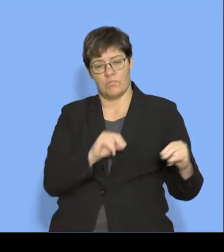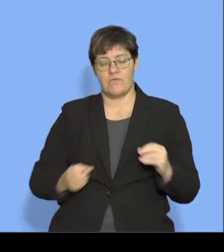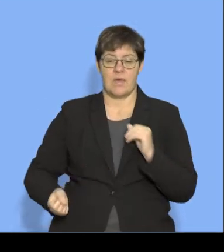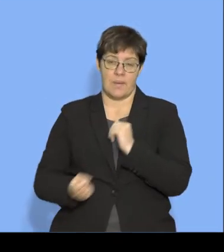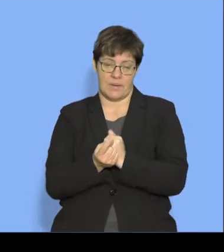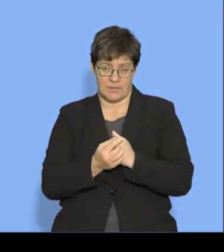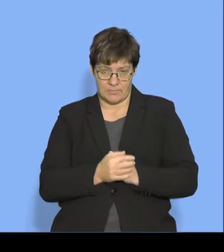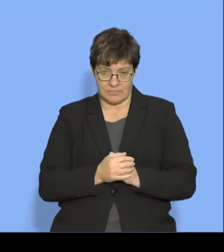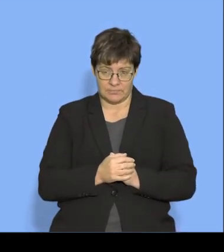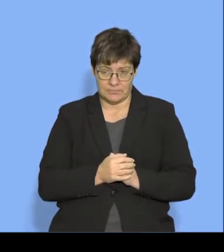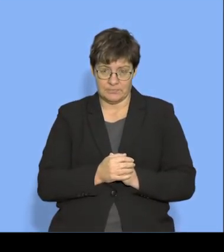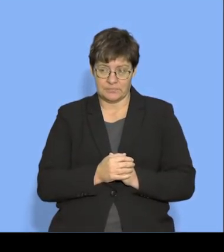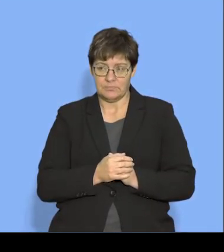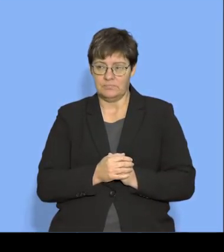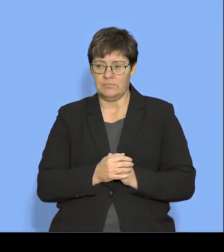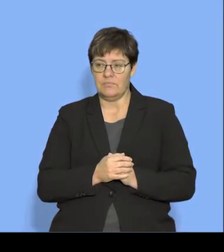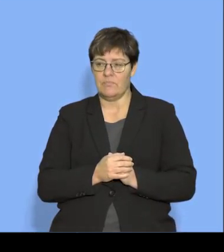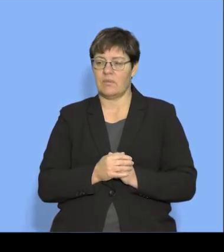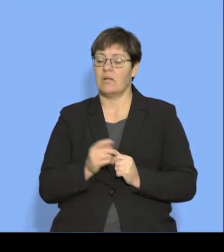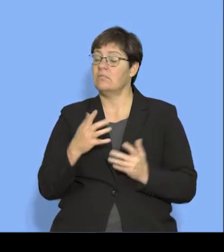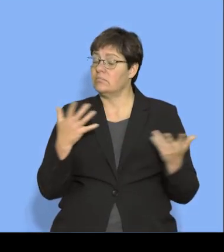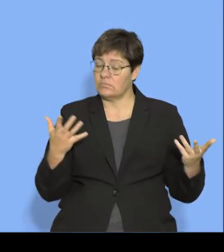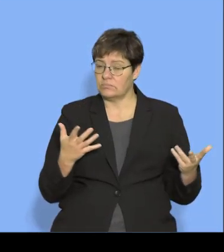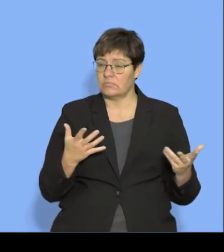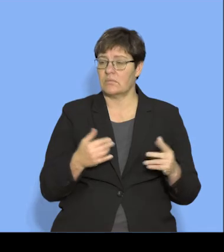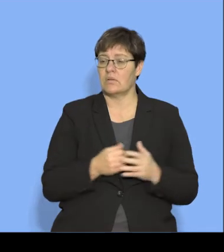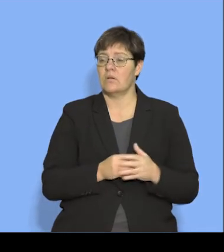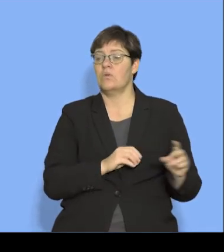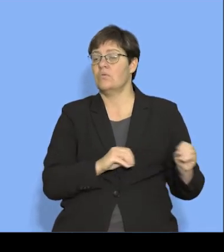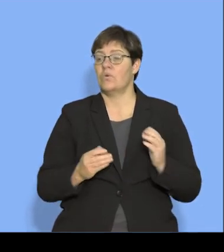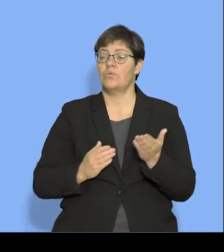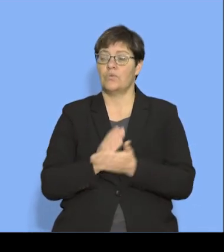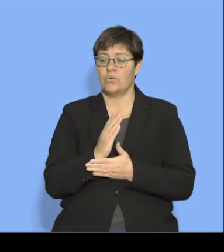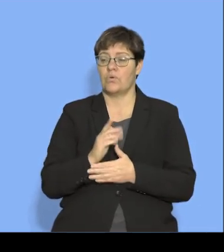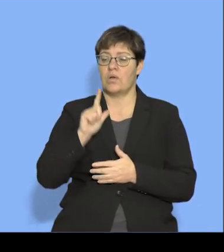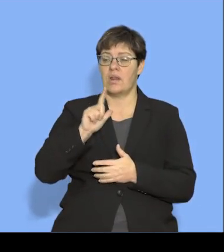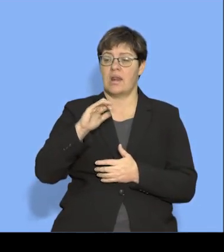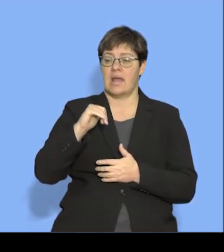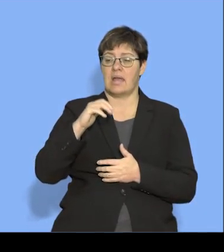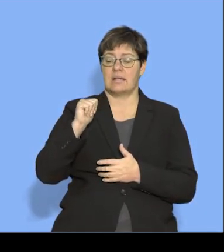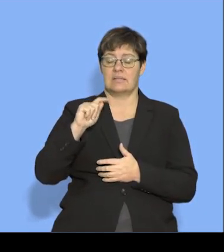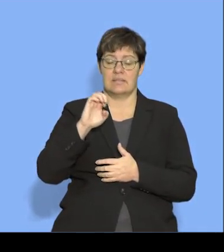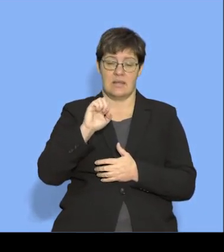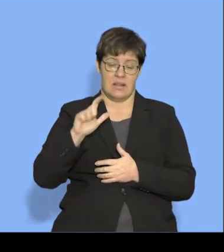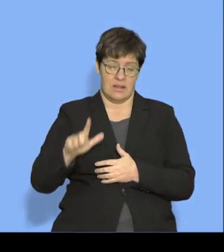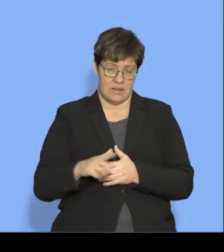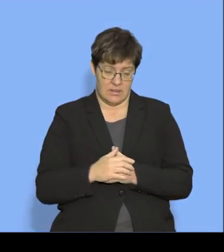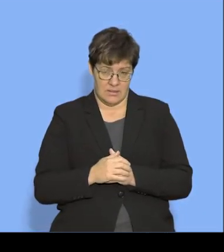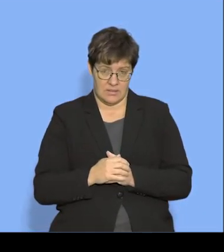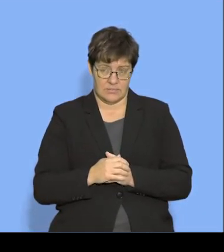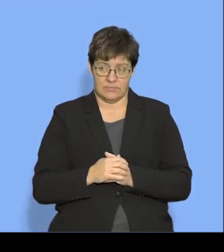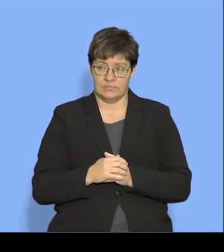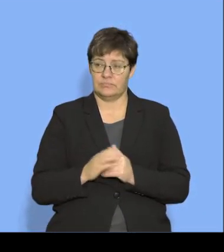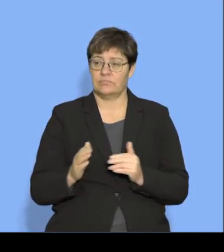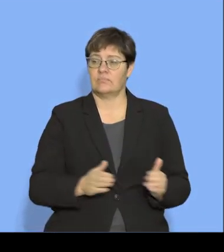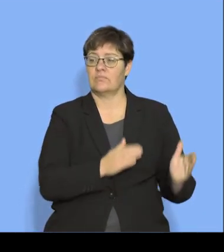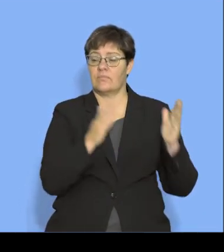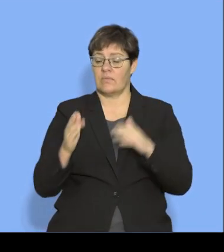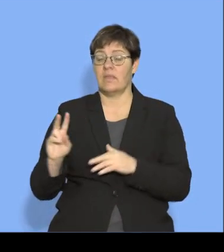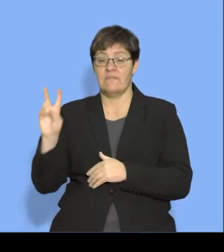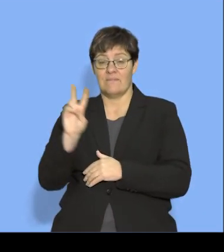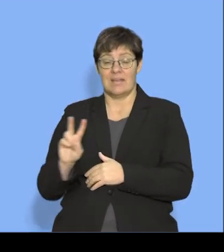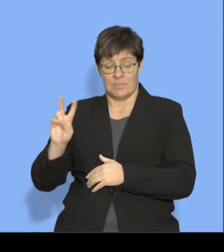into the villi. And that is then absorbed and transported through that central lacteal. We've got to